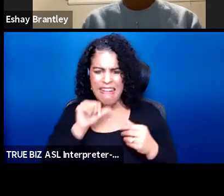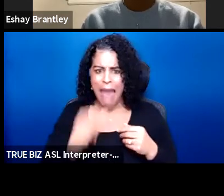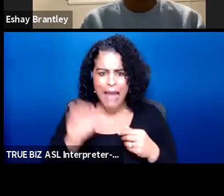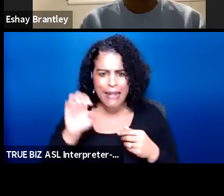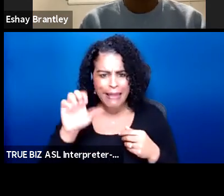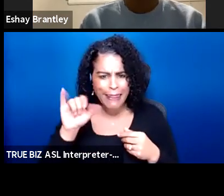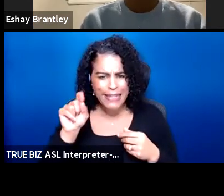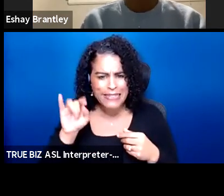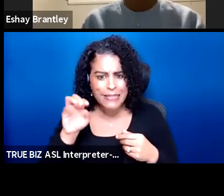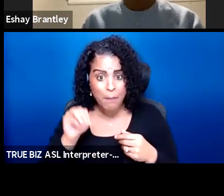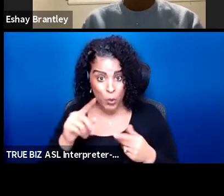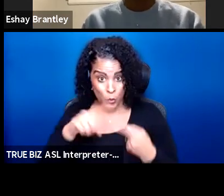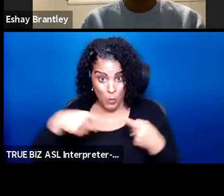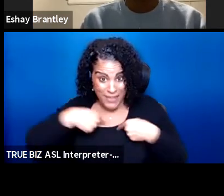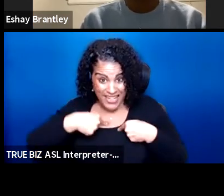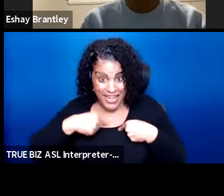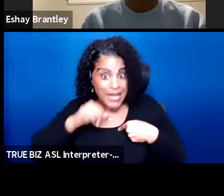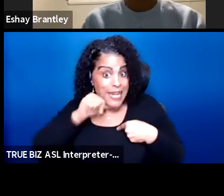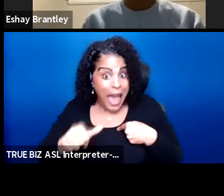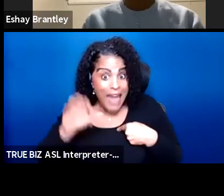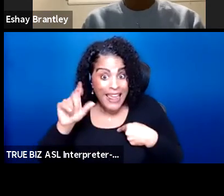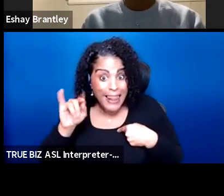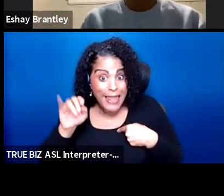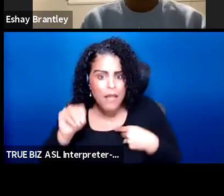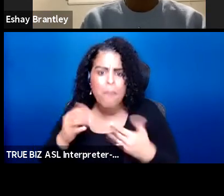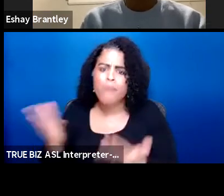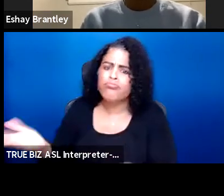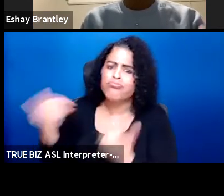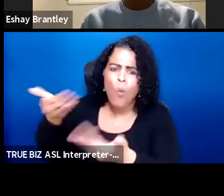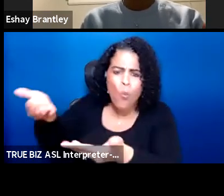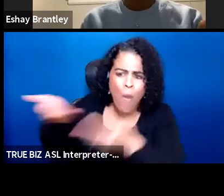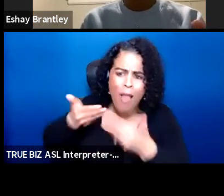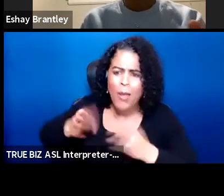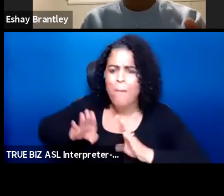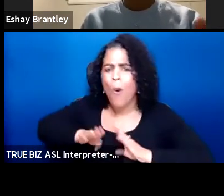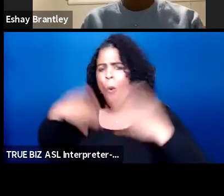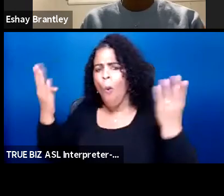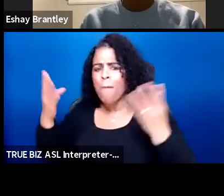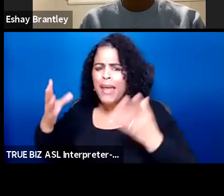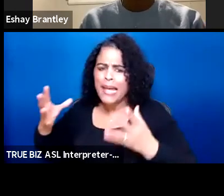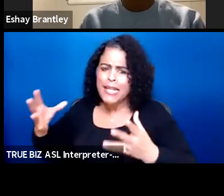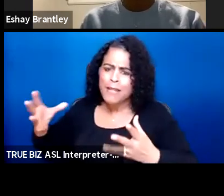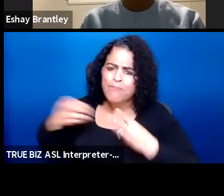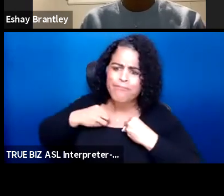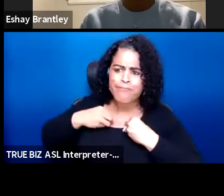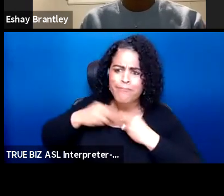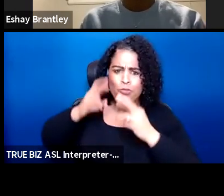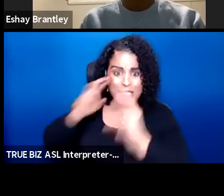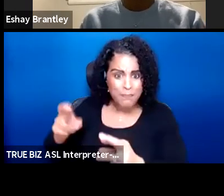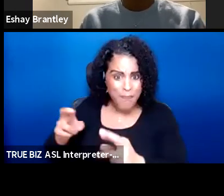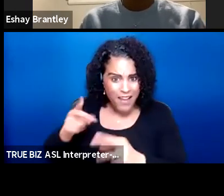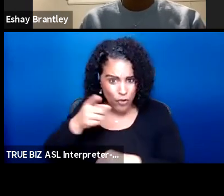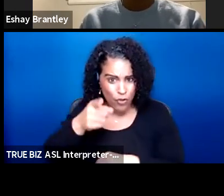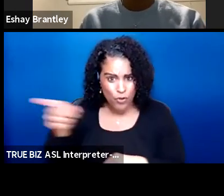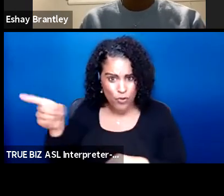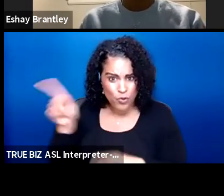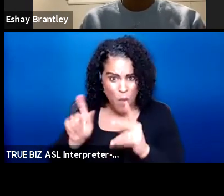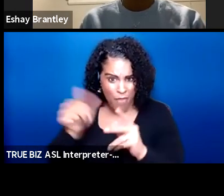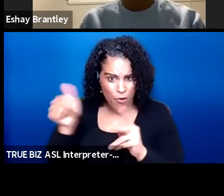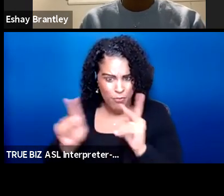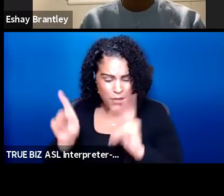what's not elitism is to be welcome, to be open, to be respectful. And that's the kind of practice